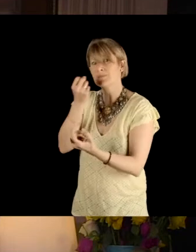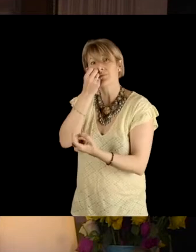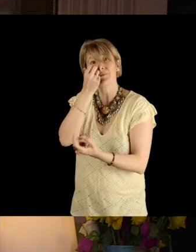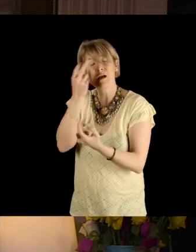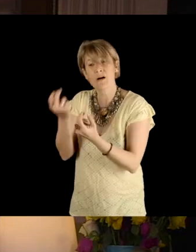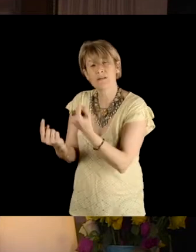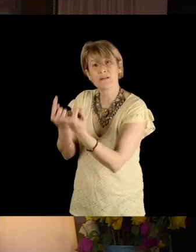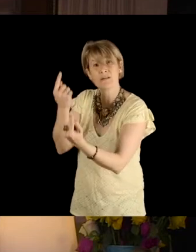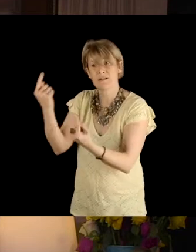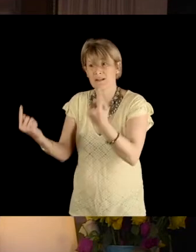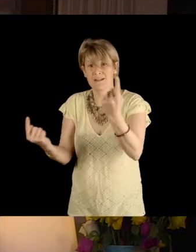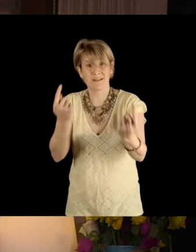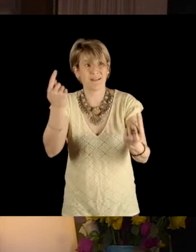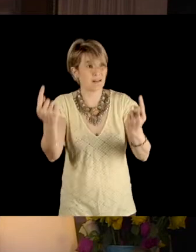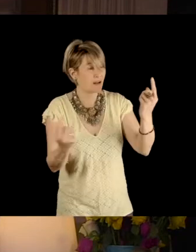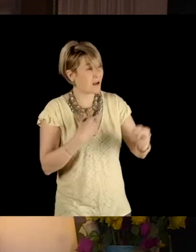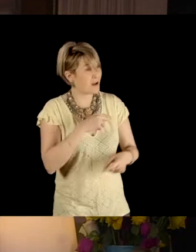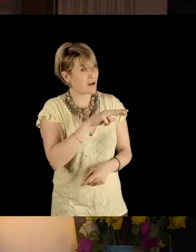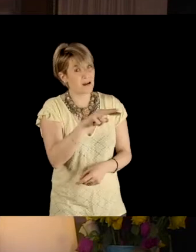are going away.